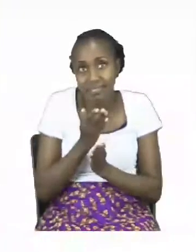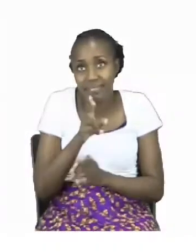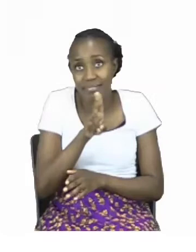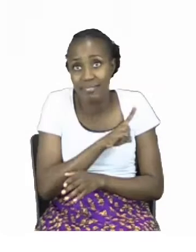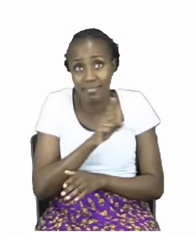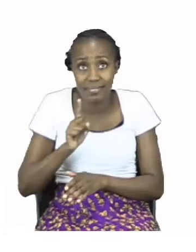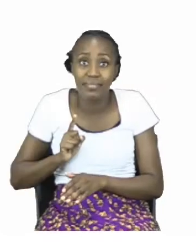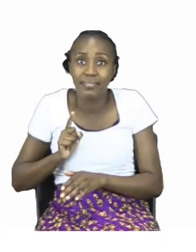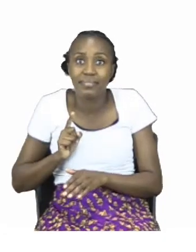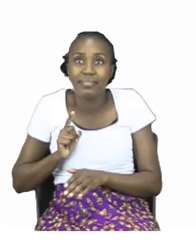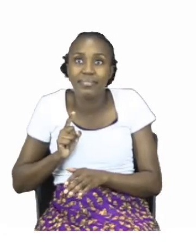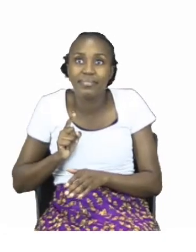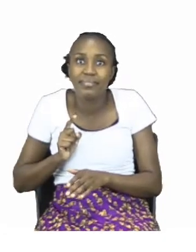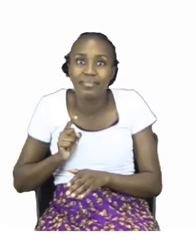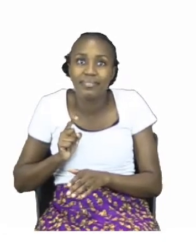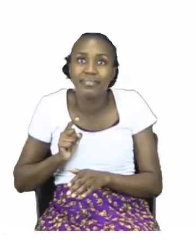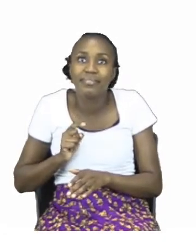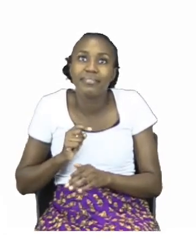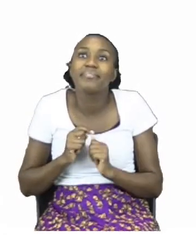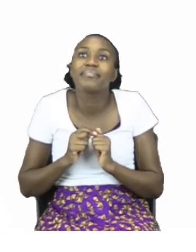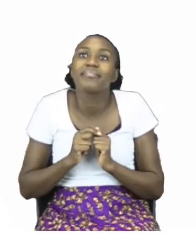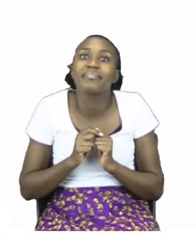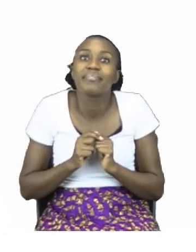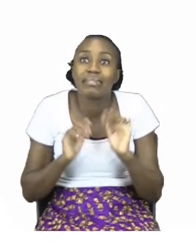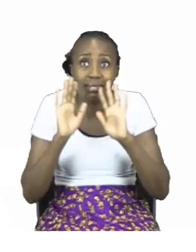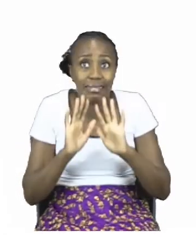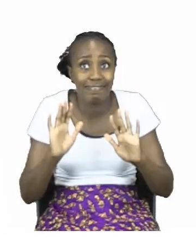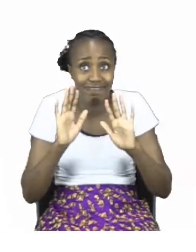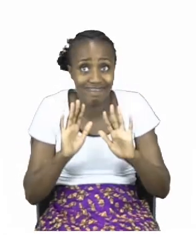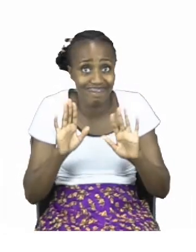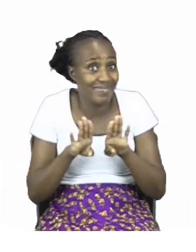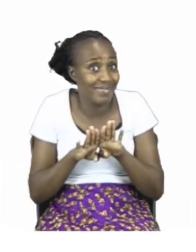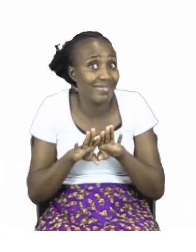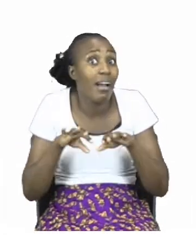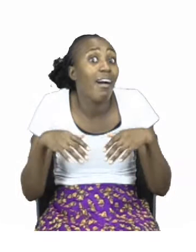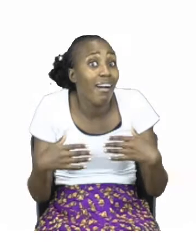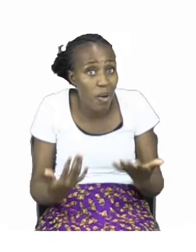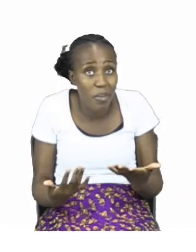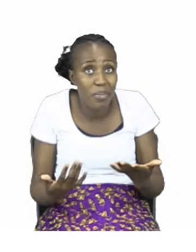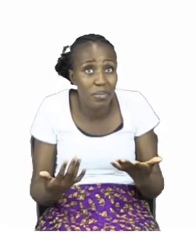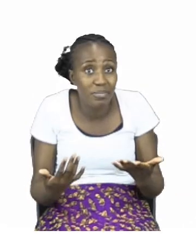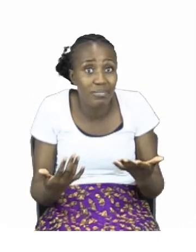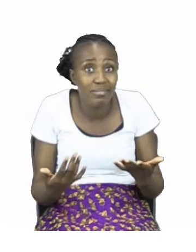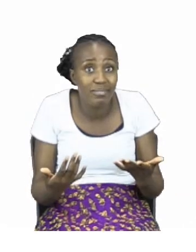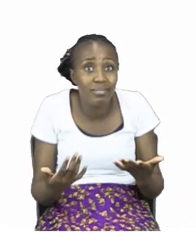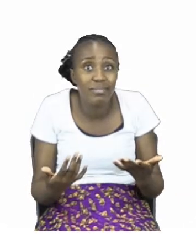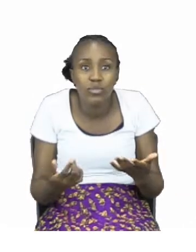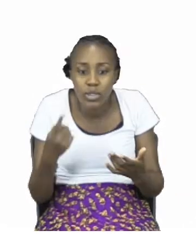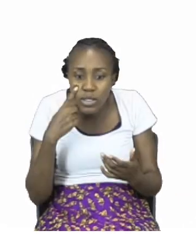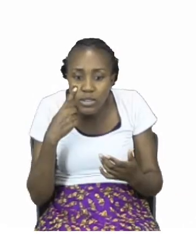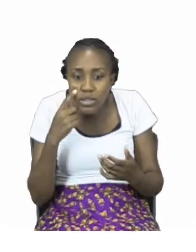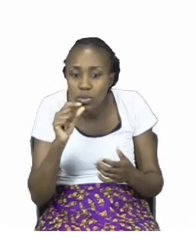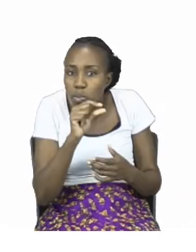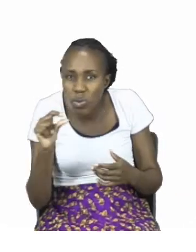21. On page 21, we have some coloring to do, but not just any type of coloring. We're going to be coloring according to the